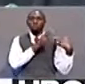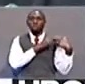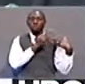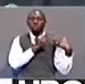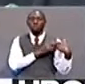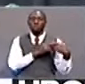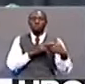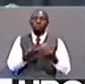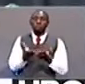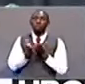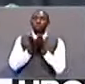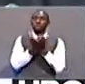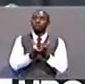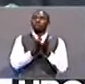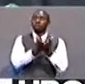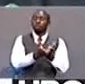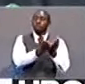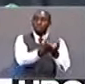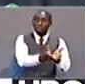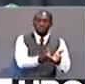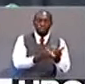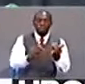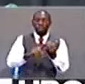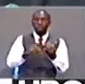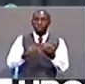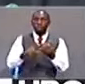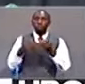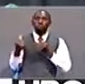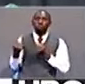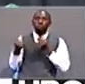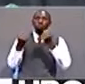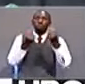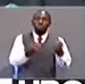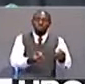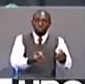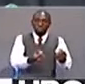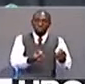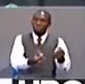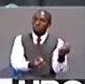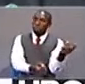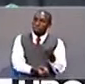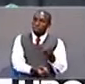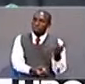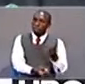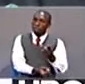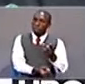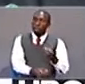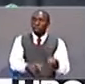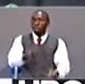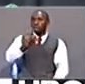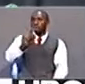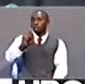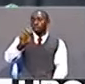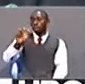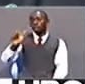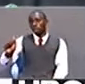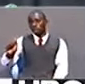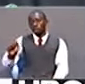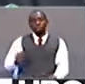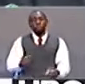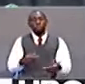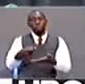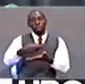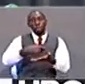shippers on one hand and the transporter on the other hand. The TTA was signed between the